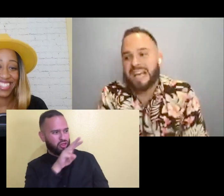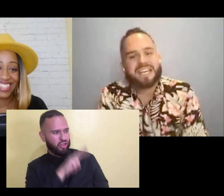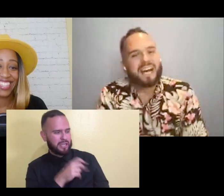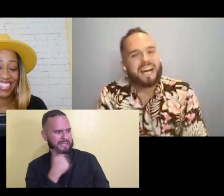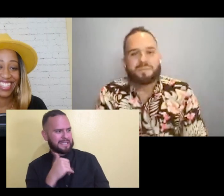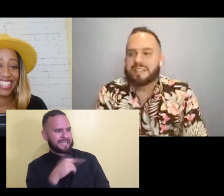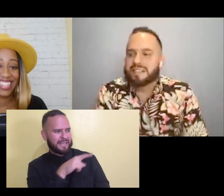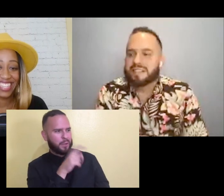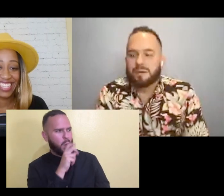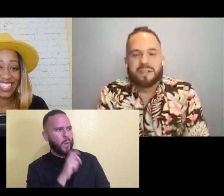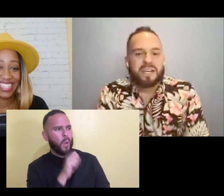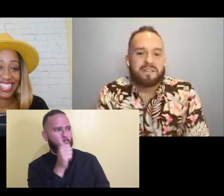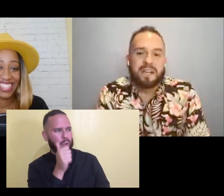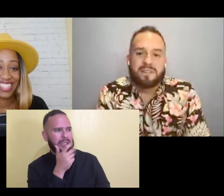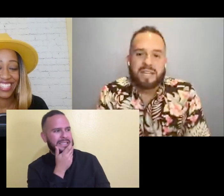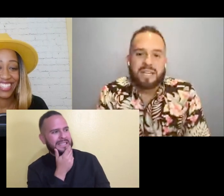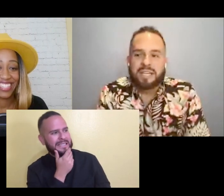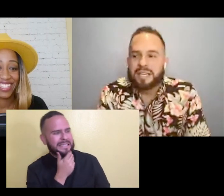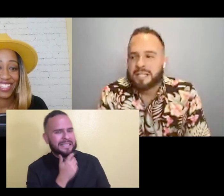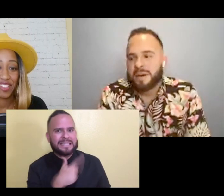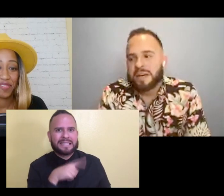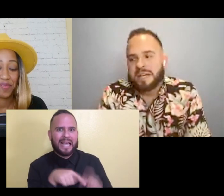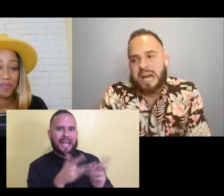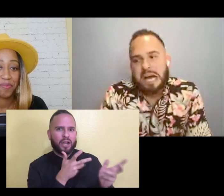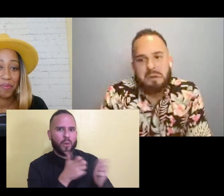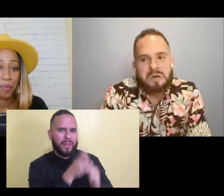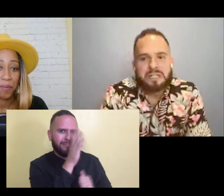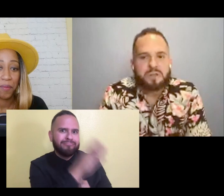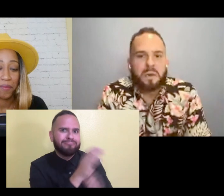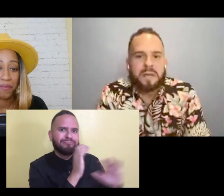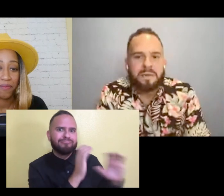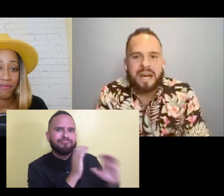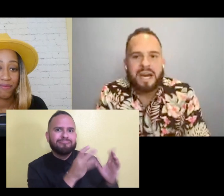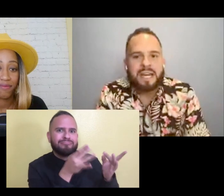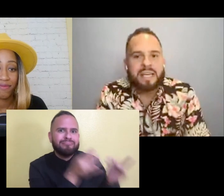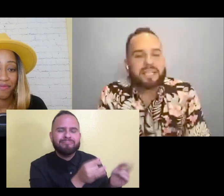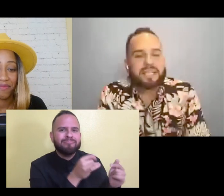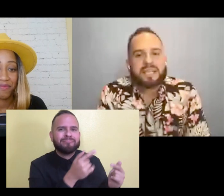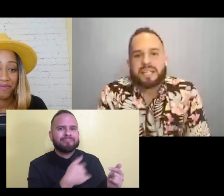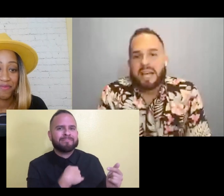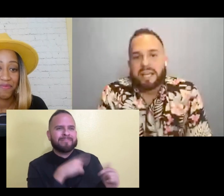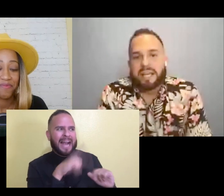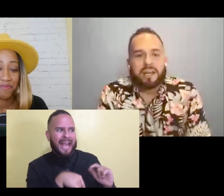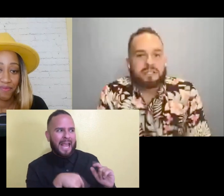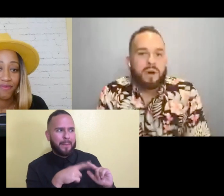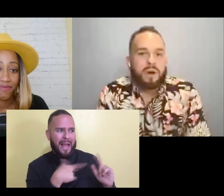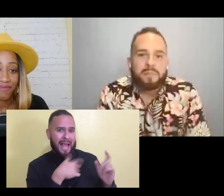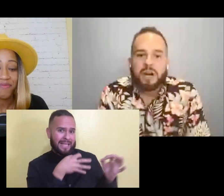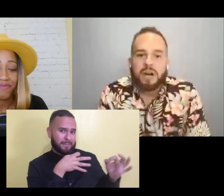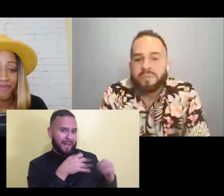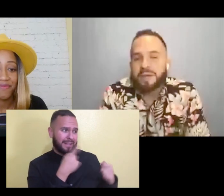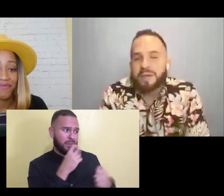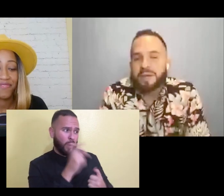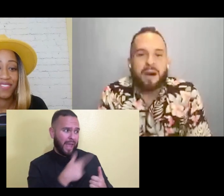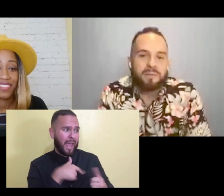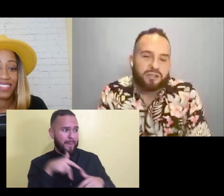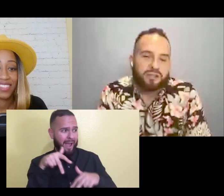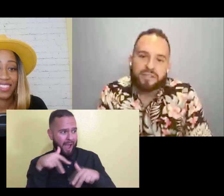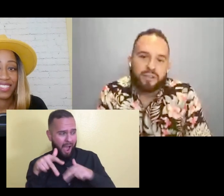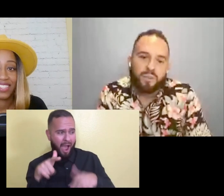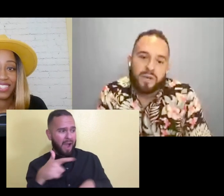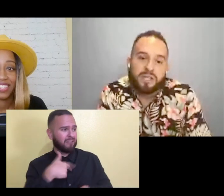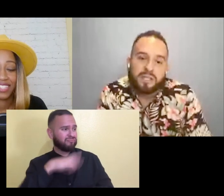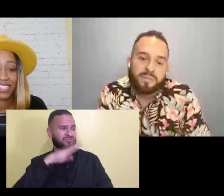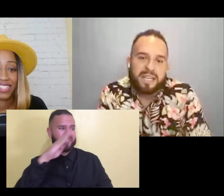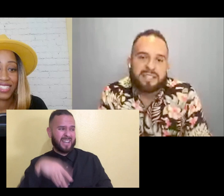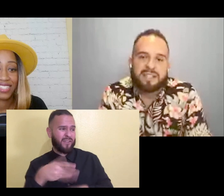like, Mm-mm. I explained to this guy, I'm like, look, I've never done it. It's about an hour and 20-minute hike. Like, you guys are welcome to come with me, but I'm not sure,